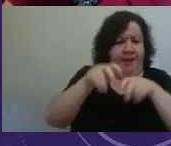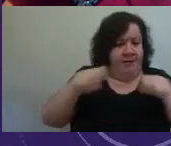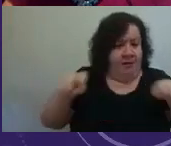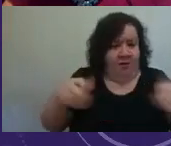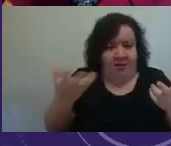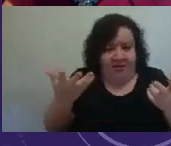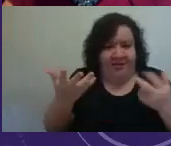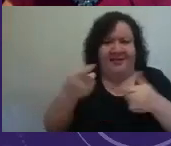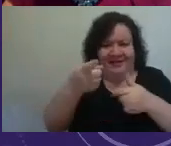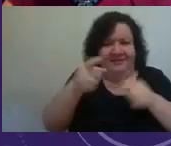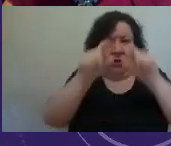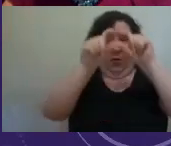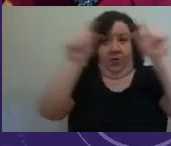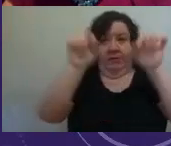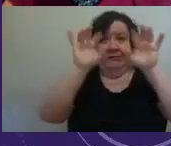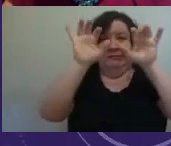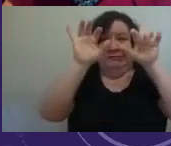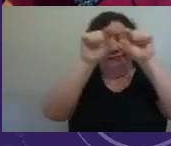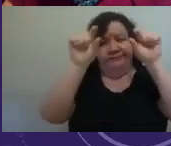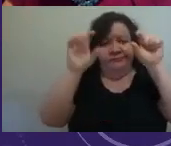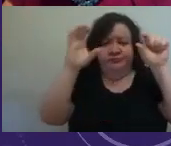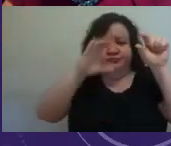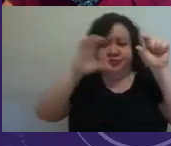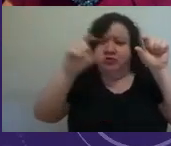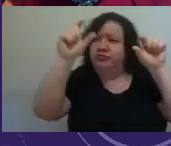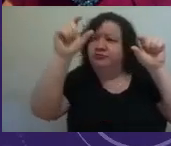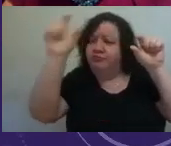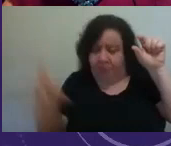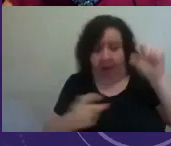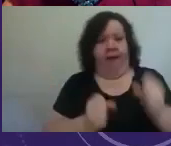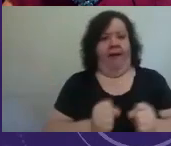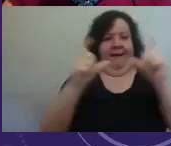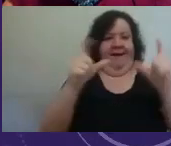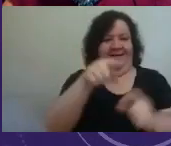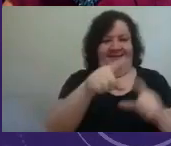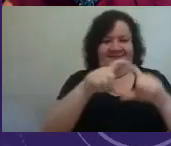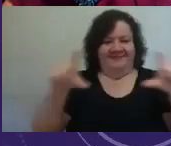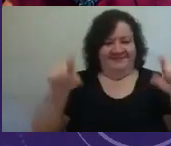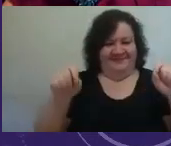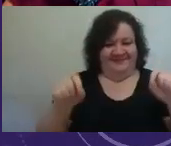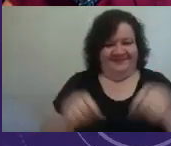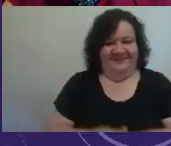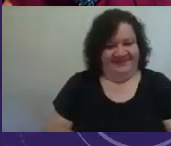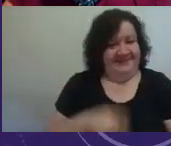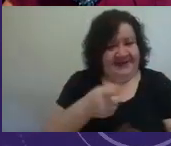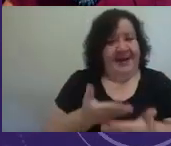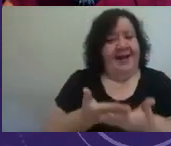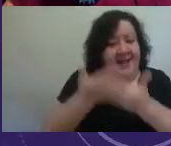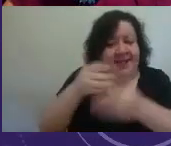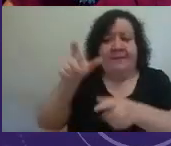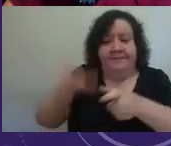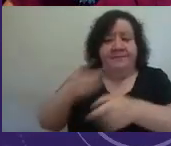people with disability, but for your organization and popping up on search engine on the internet. Next slide.